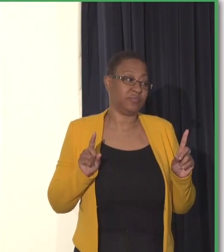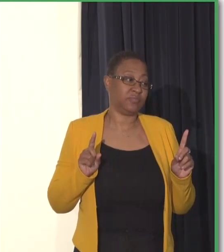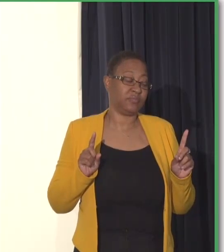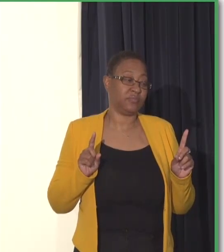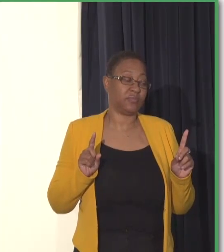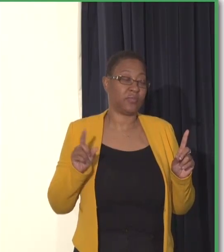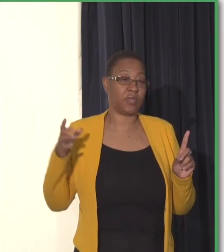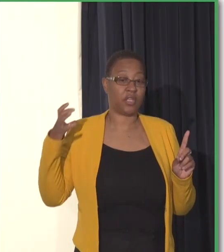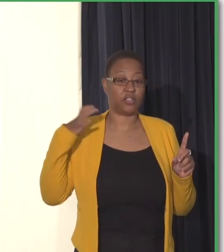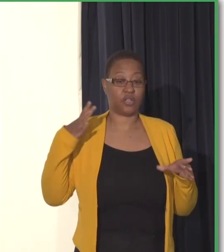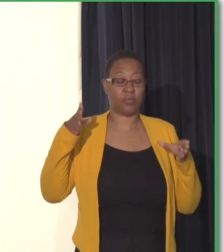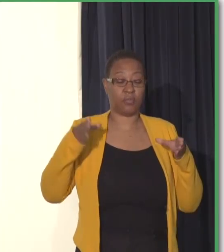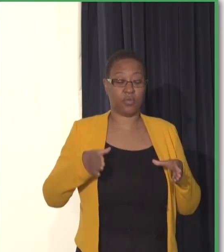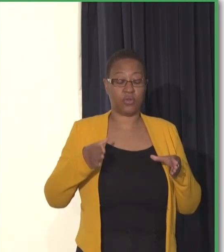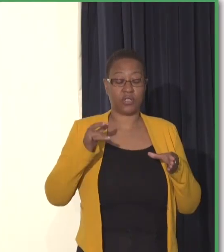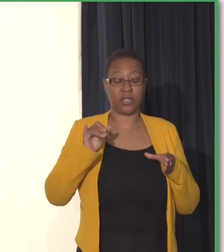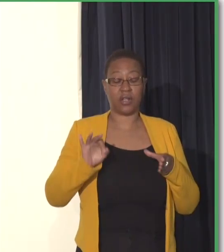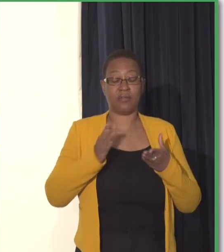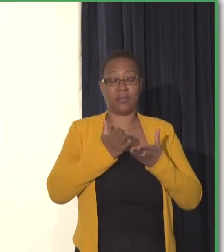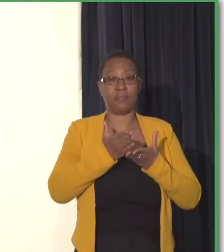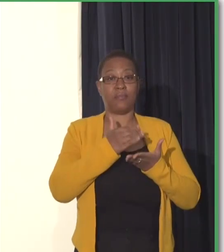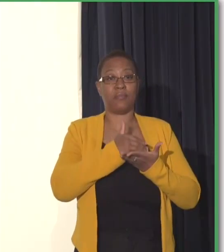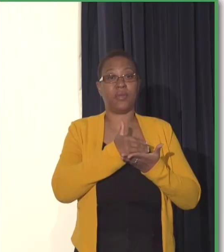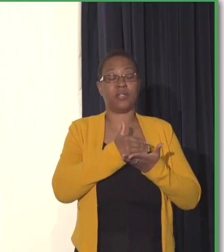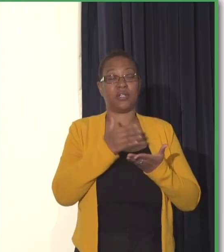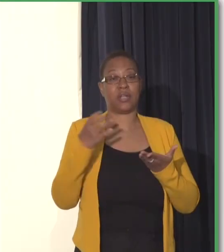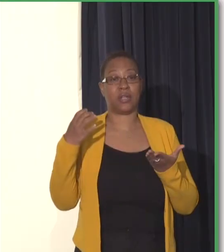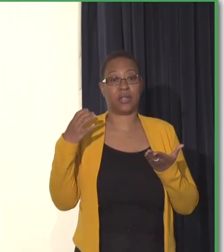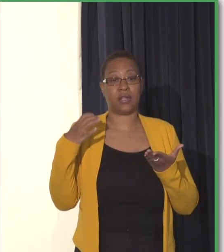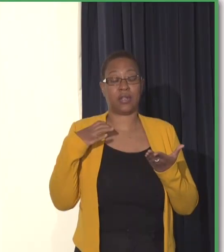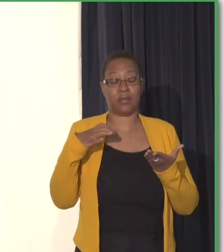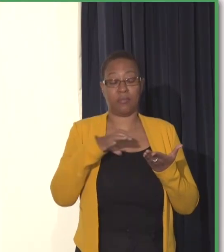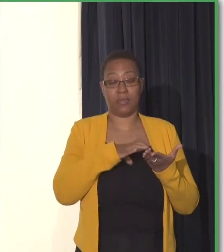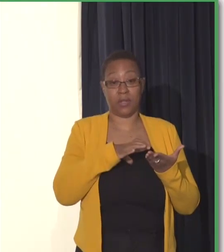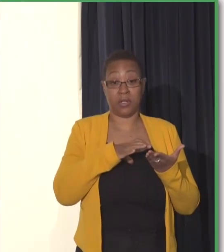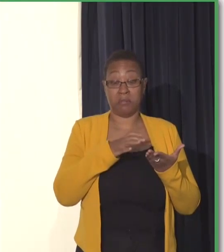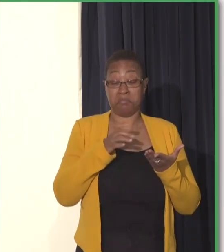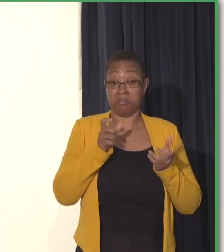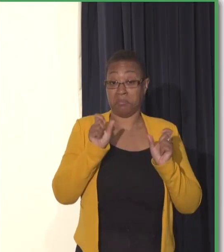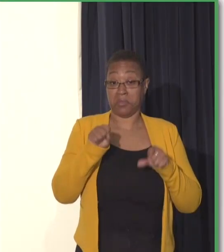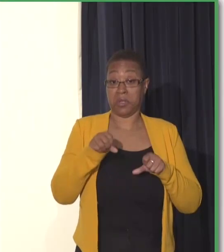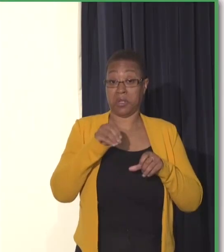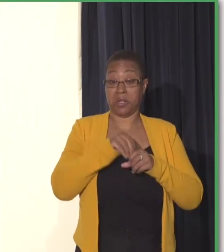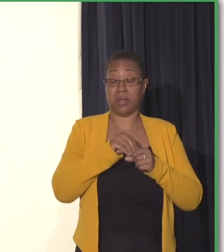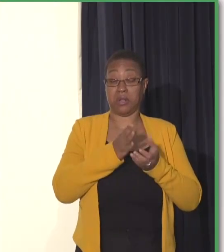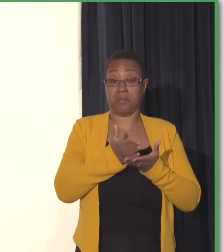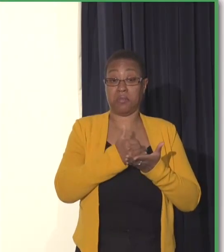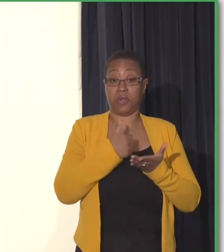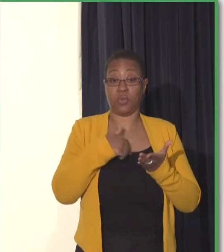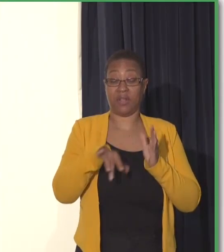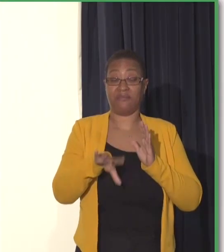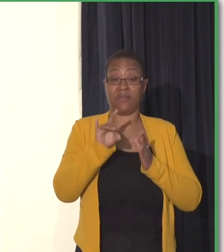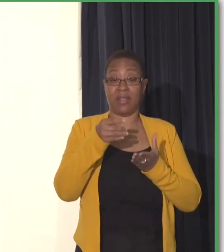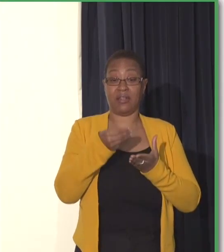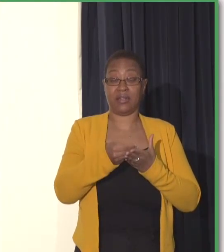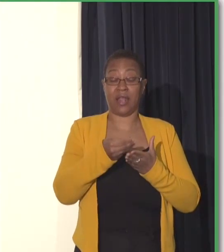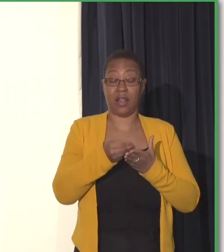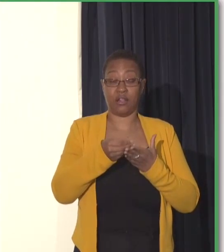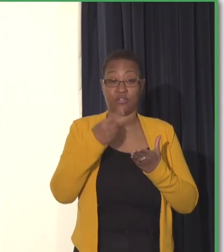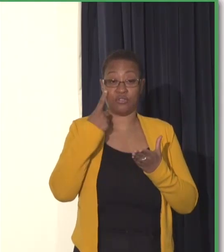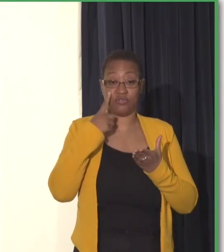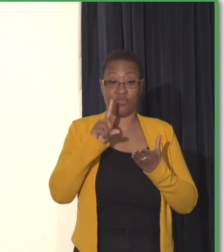the chairperson of the Budget Committee. Is there any way within this budget we can find dollars for